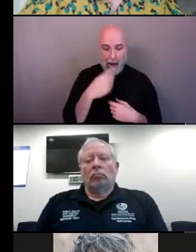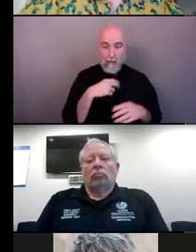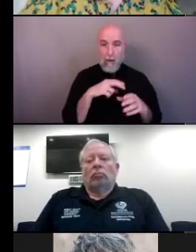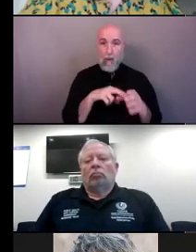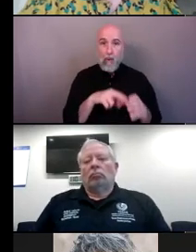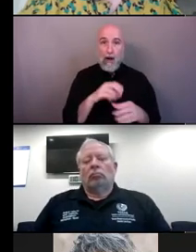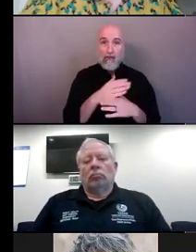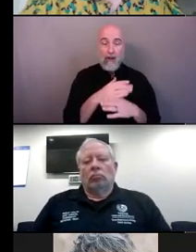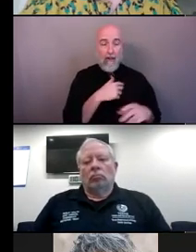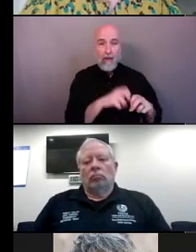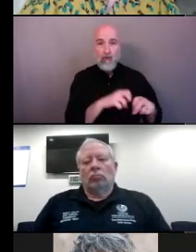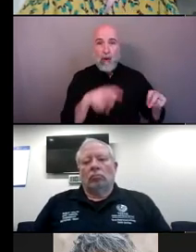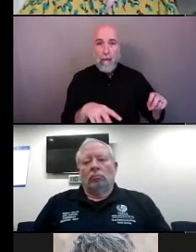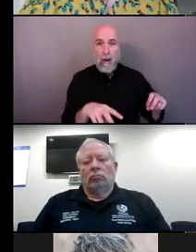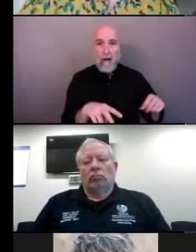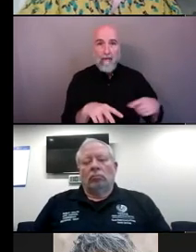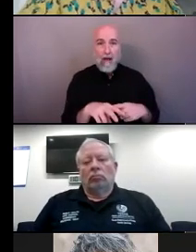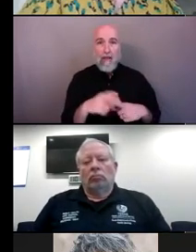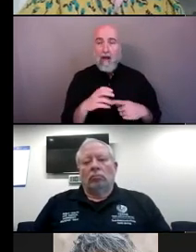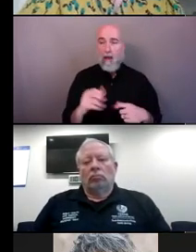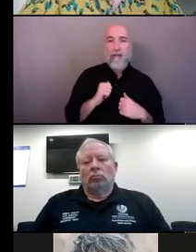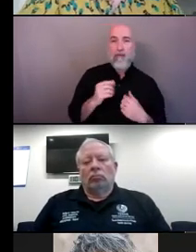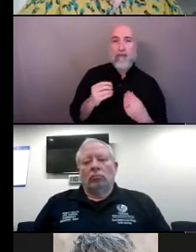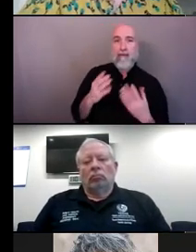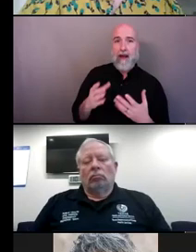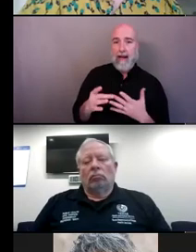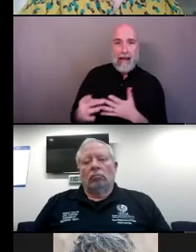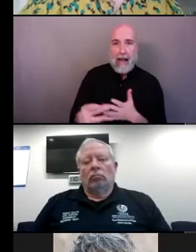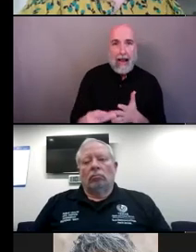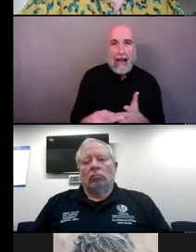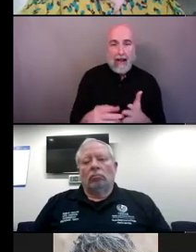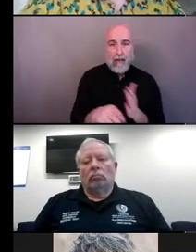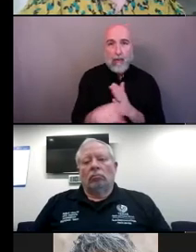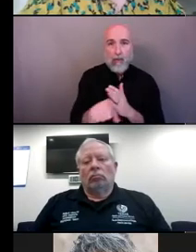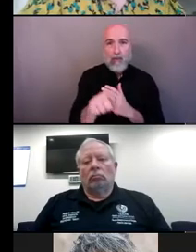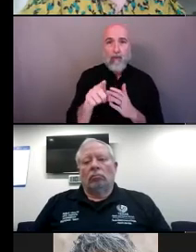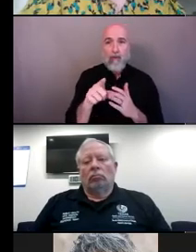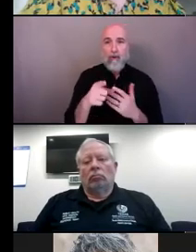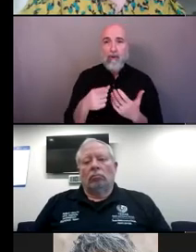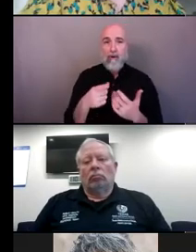you're dropped off and then the hub refuses to provide a guide for you through the station.